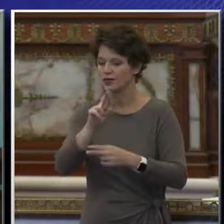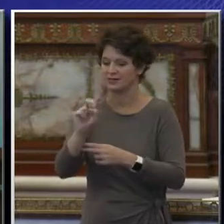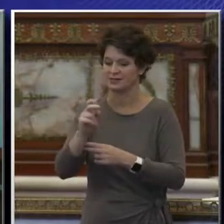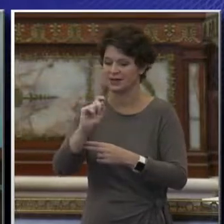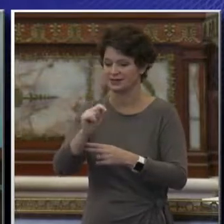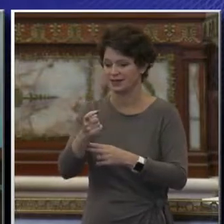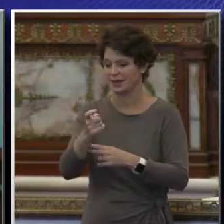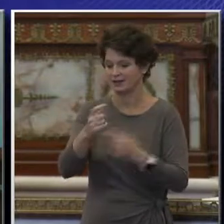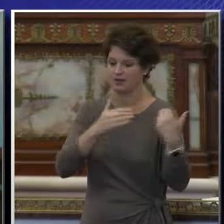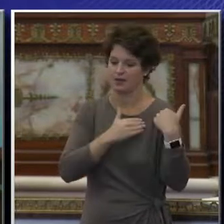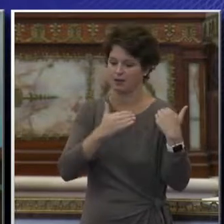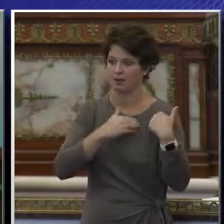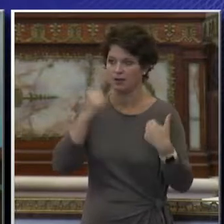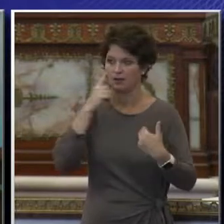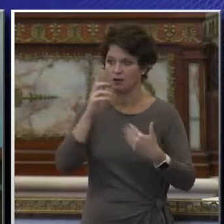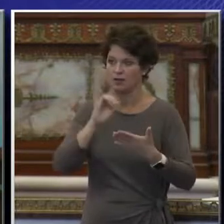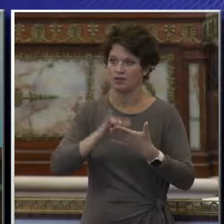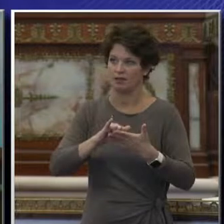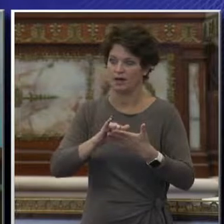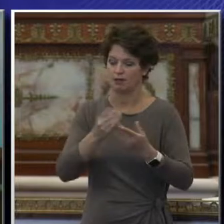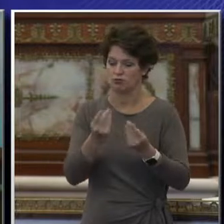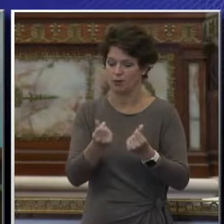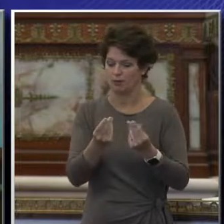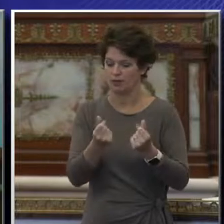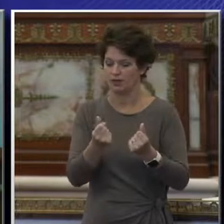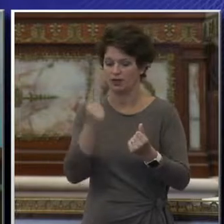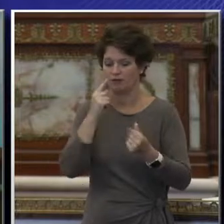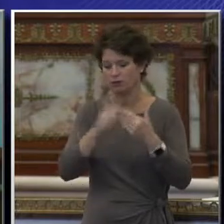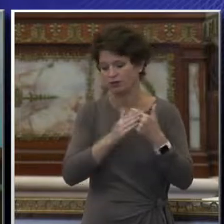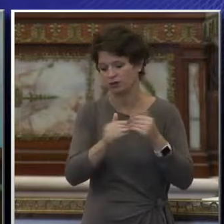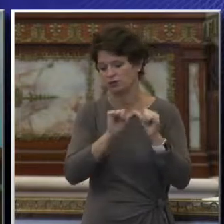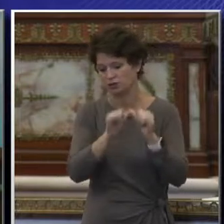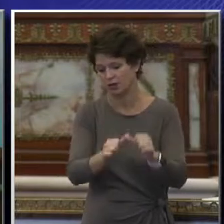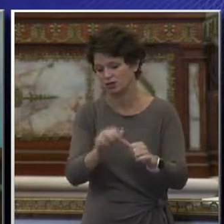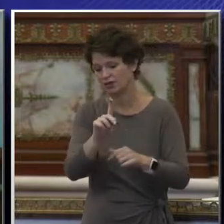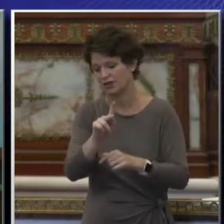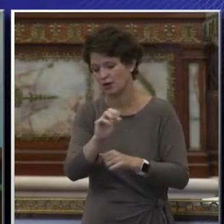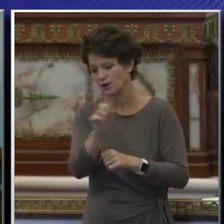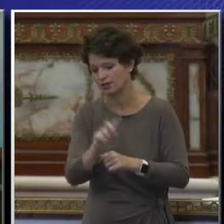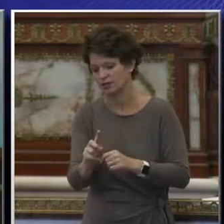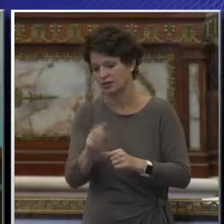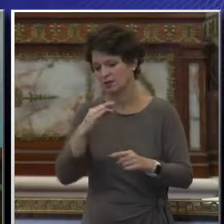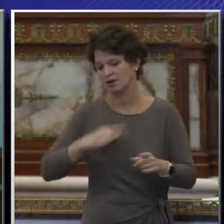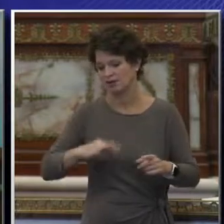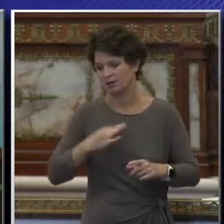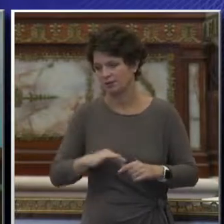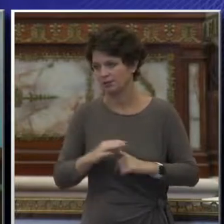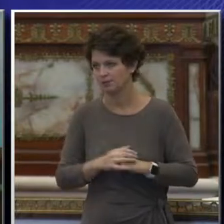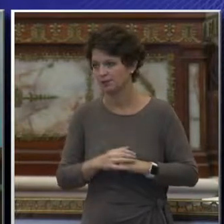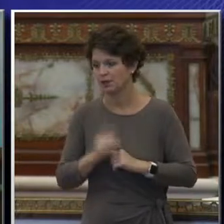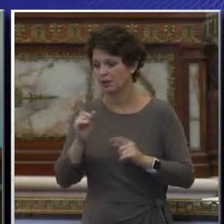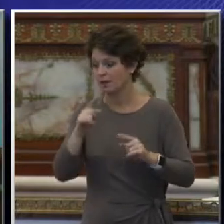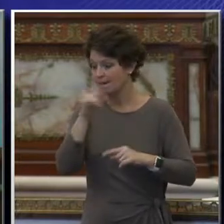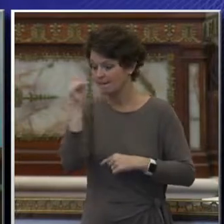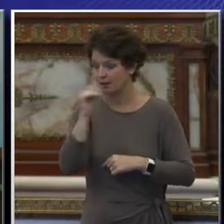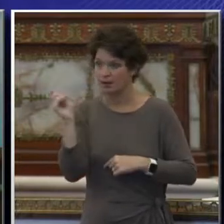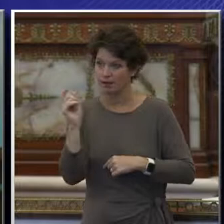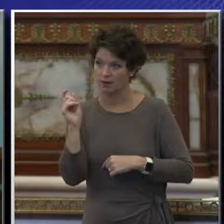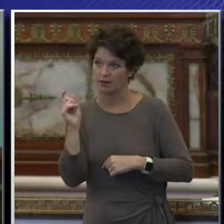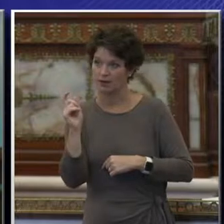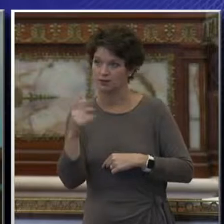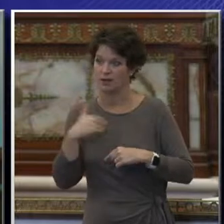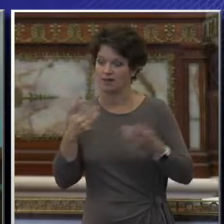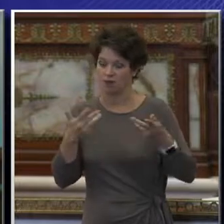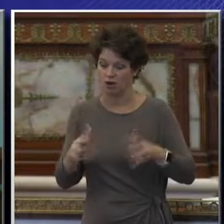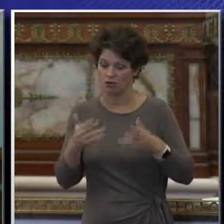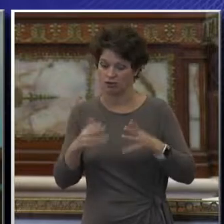tax liability for the unimproved property for the duration of the KOZ benefits. Since there is already